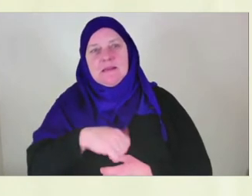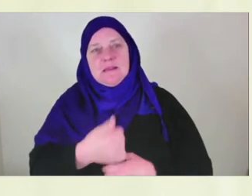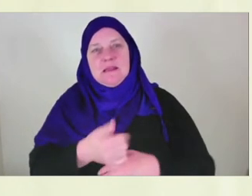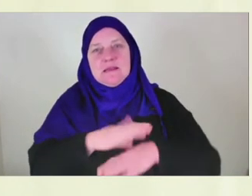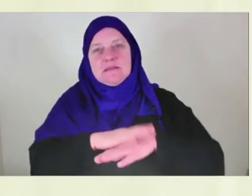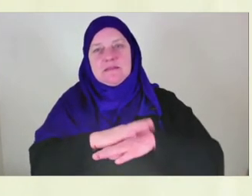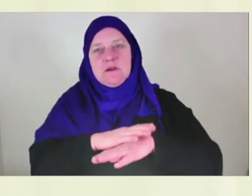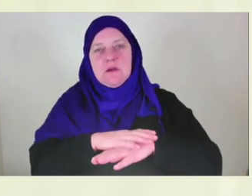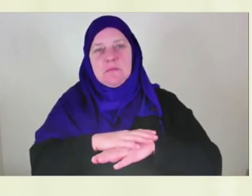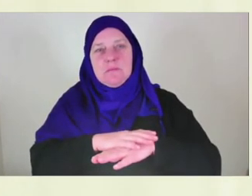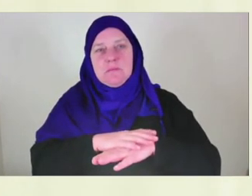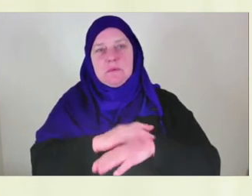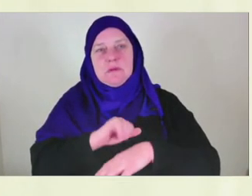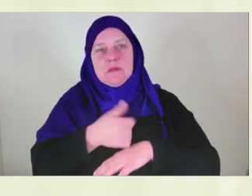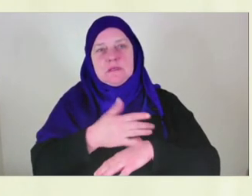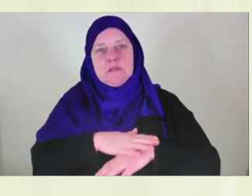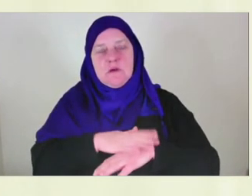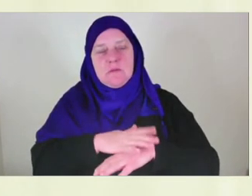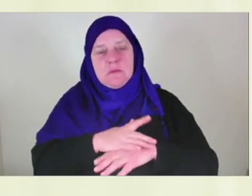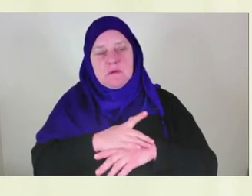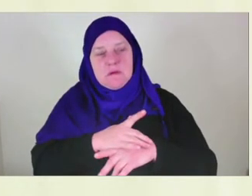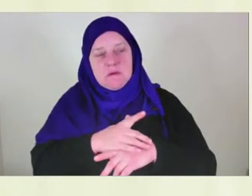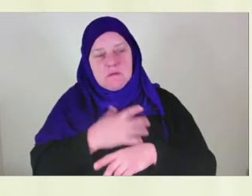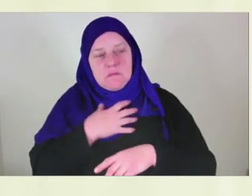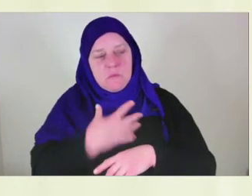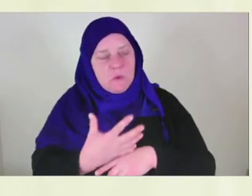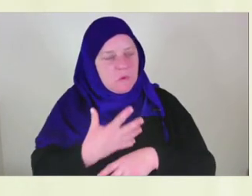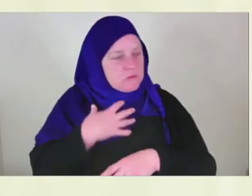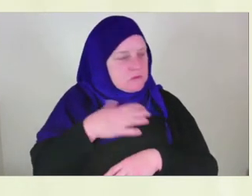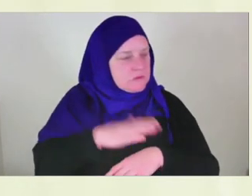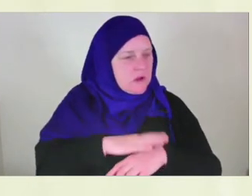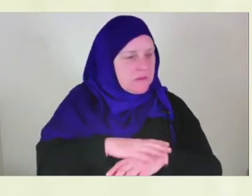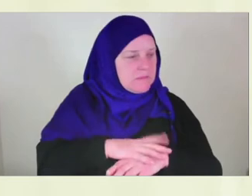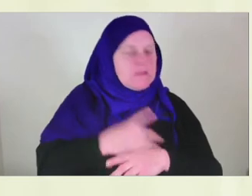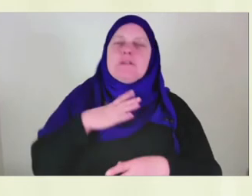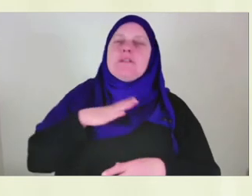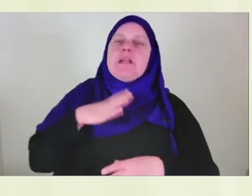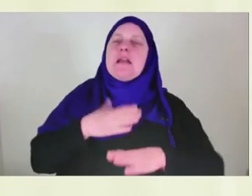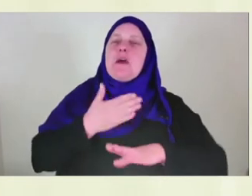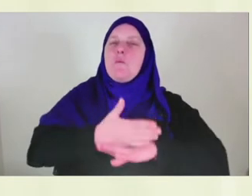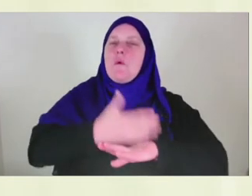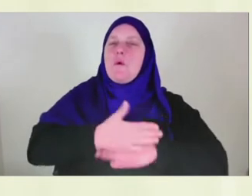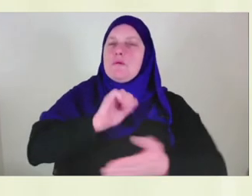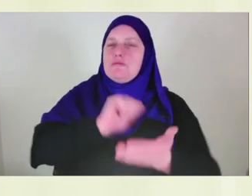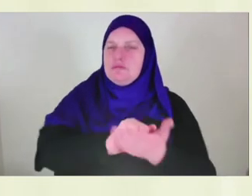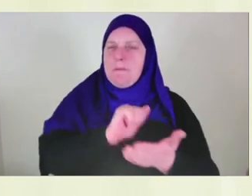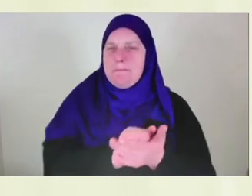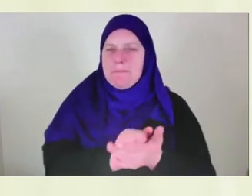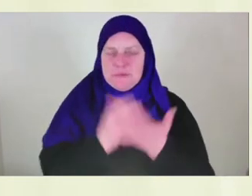I think you need to do a workshop on this. It's different. That's a great idea. Yeah, it's different because it's hard for,